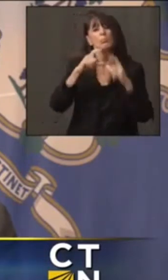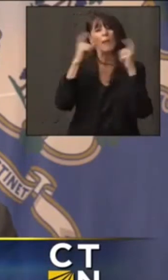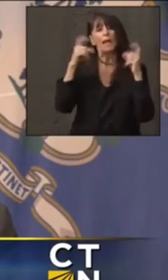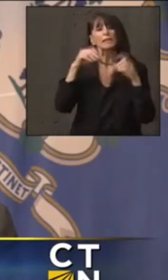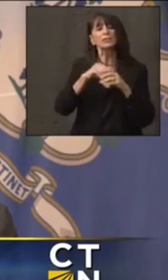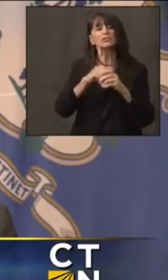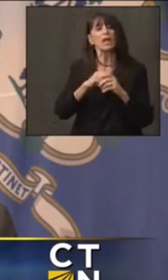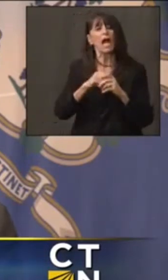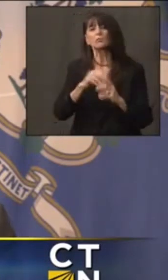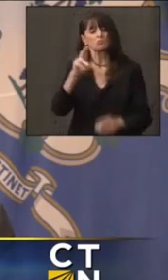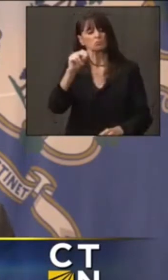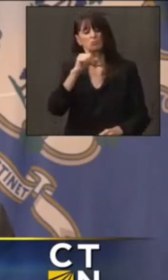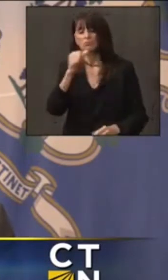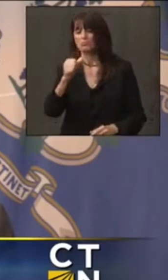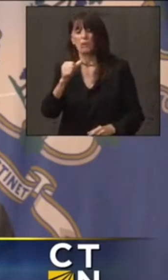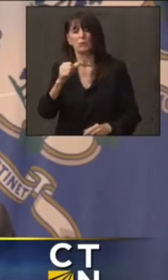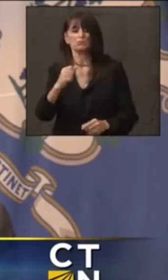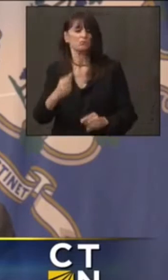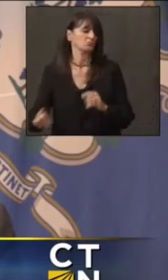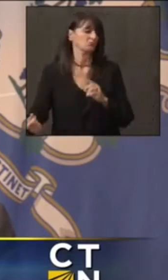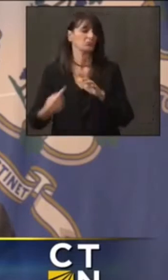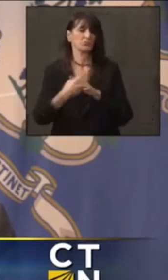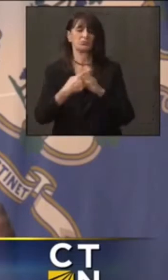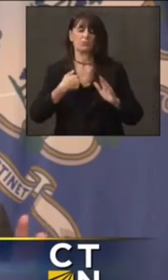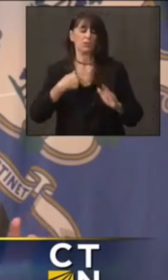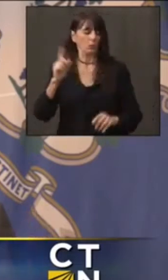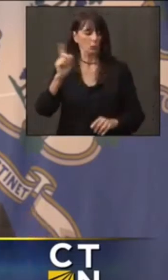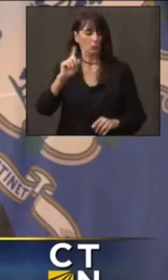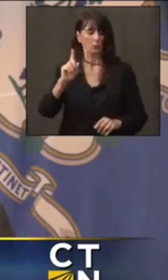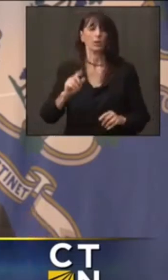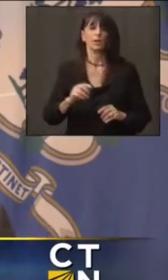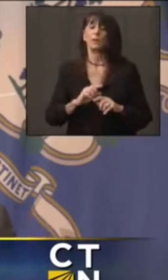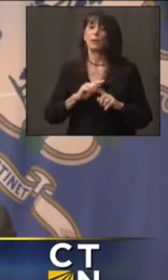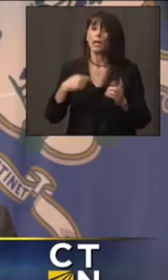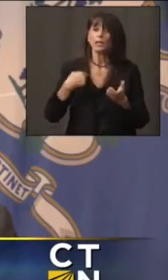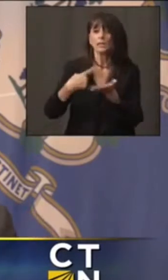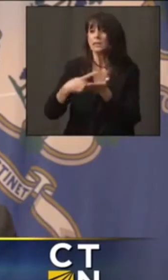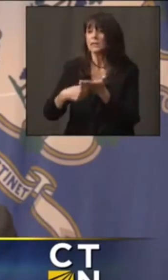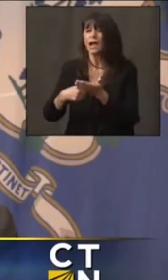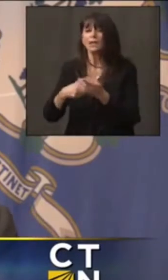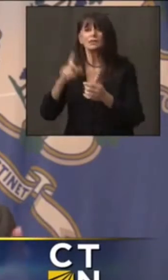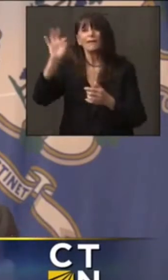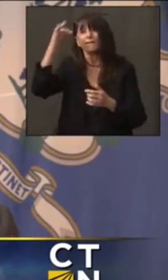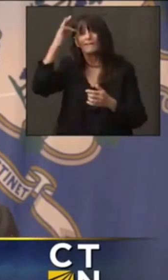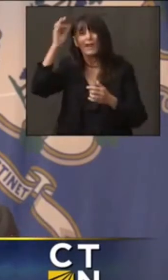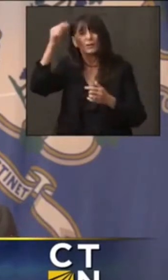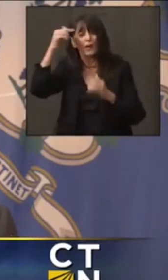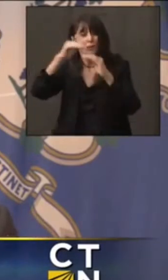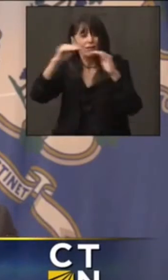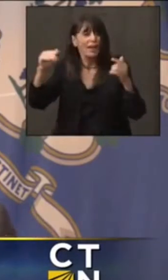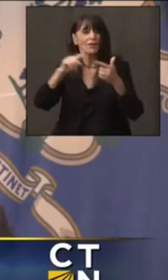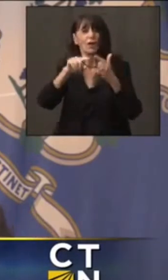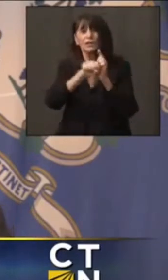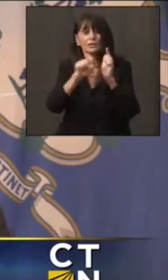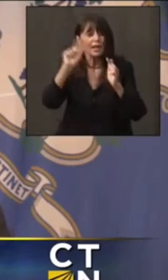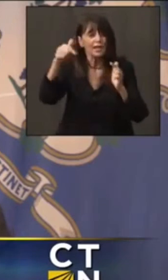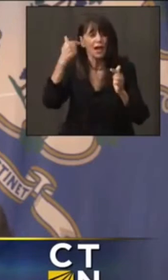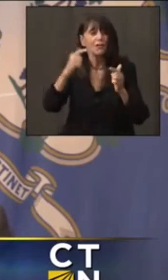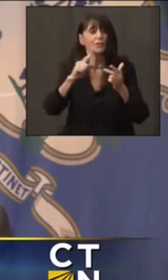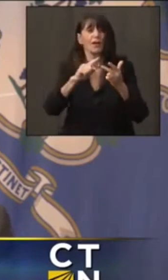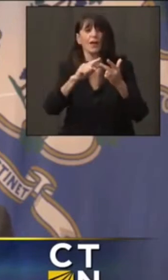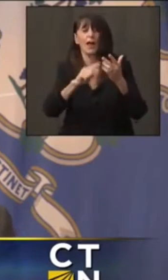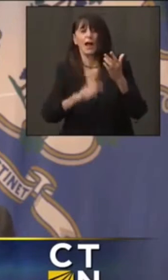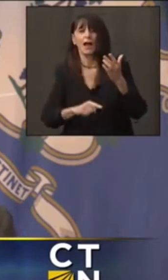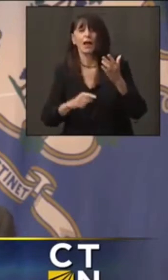They think that's obtrusive. And again, you talk to everybody from the federal government to different state governments. Increasingly,